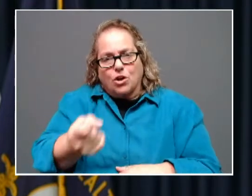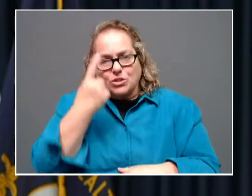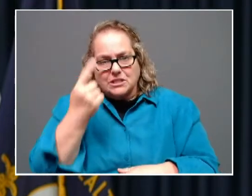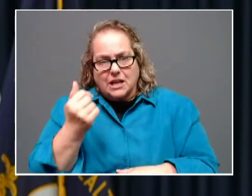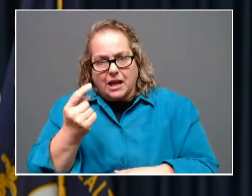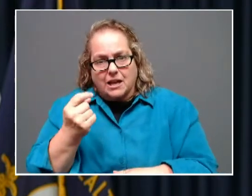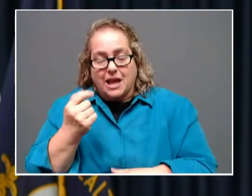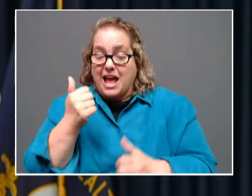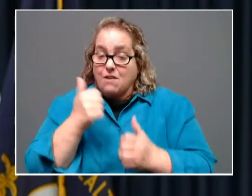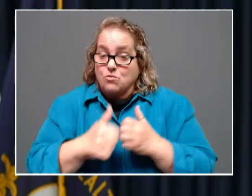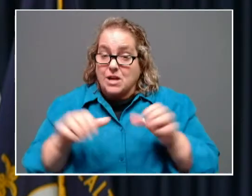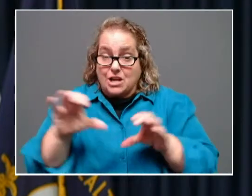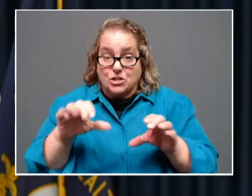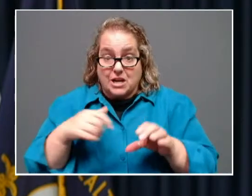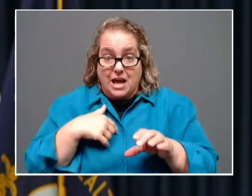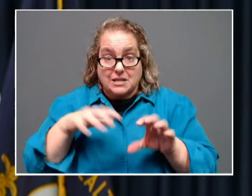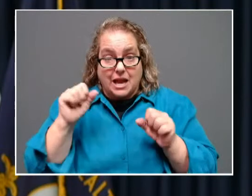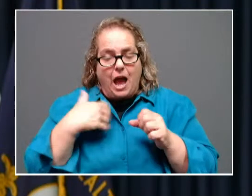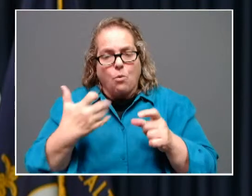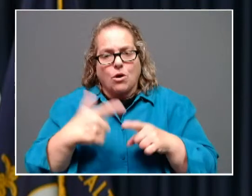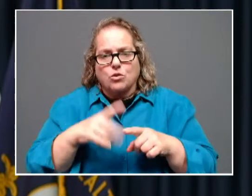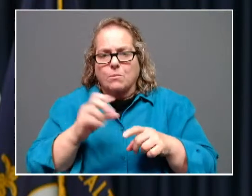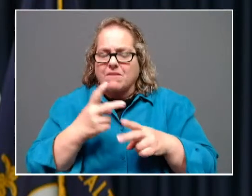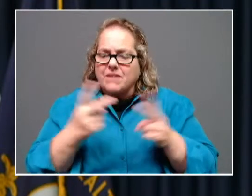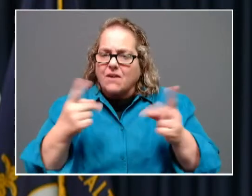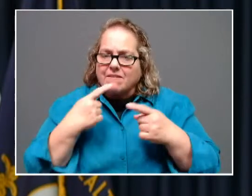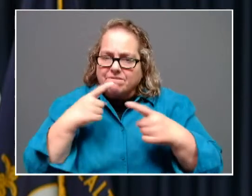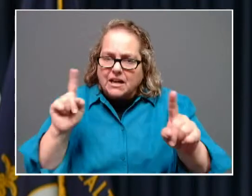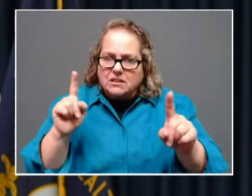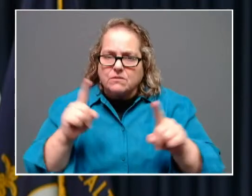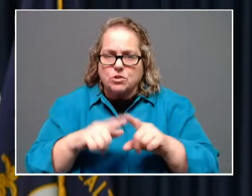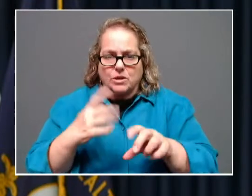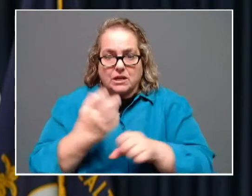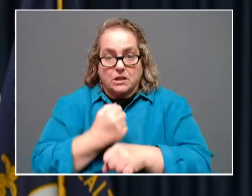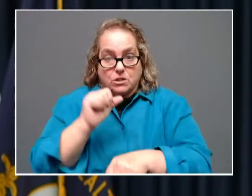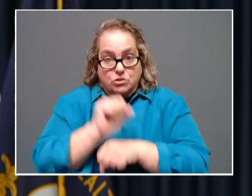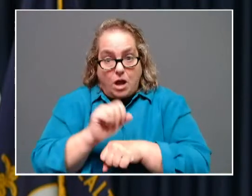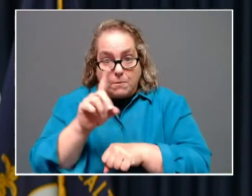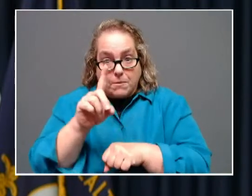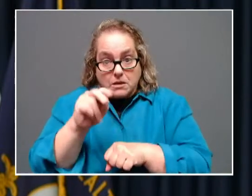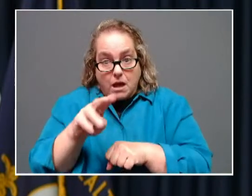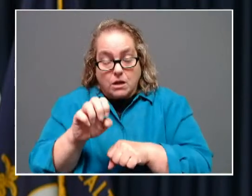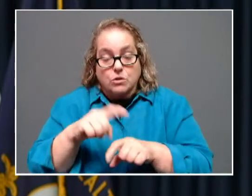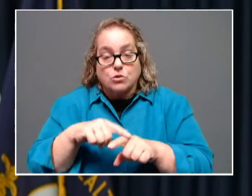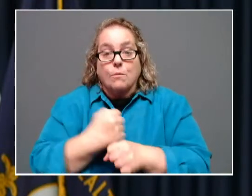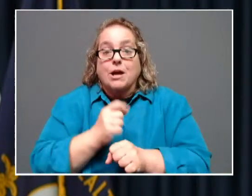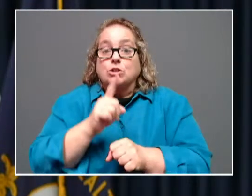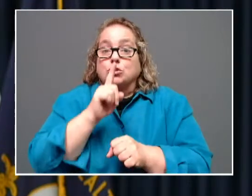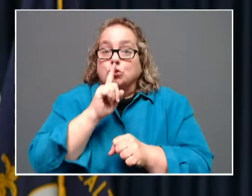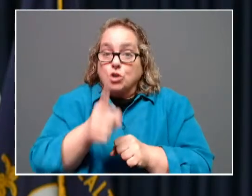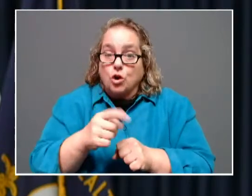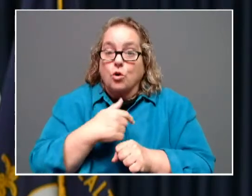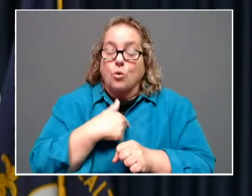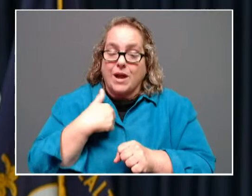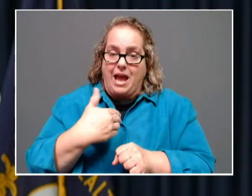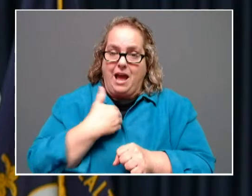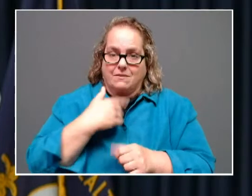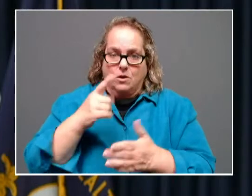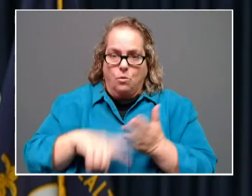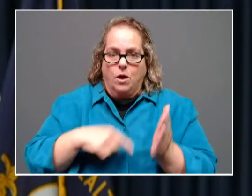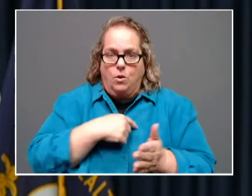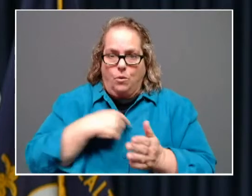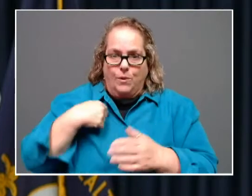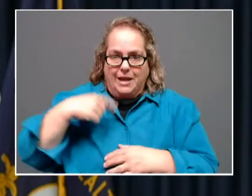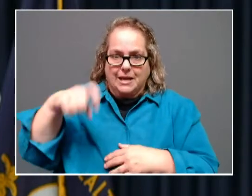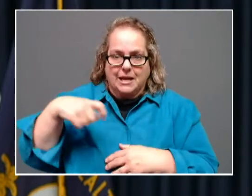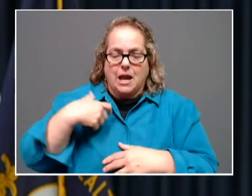wanted to be effective, to get a job done, and to make sure that we have what we need. I want to make sure